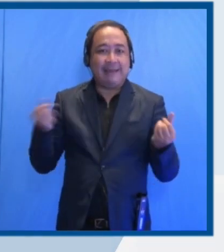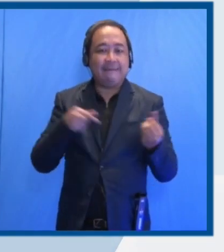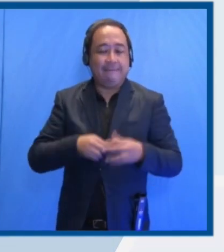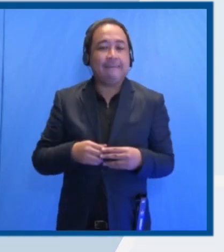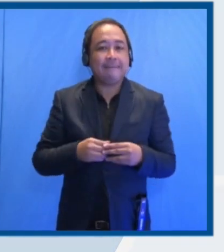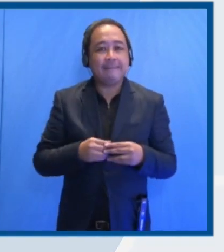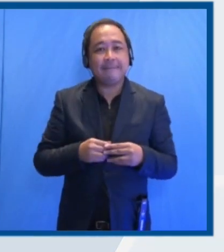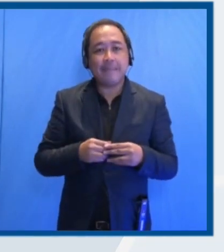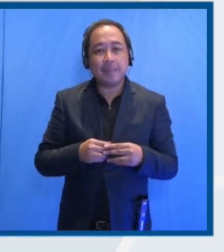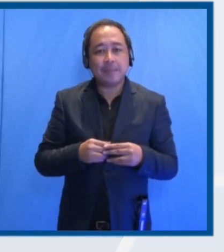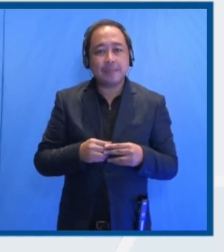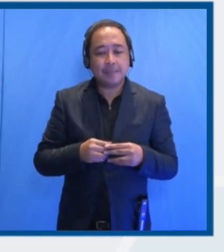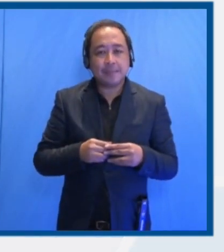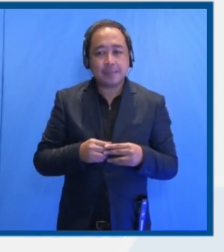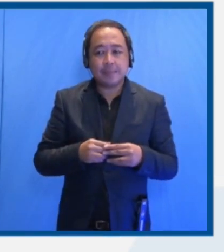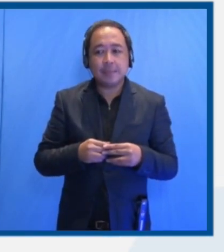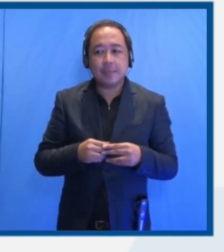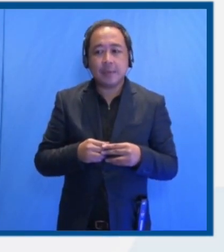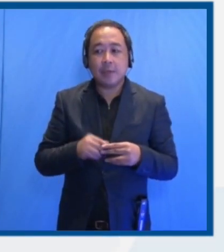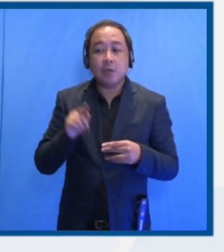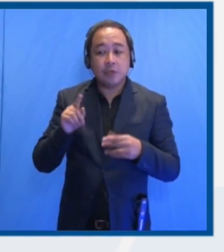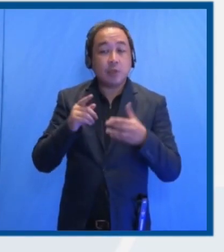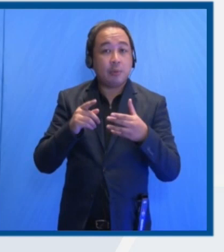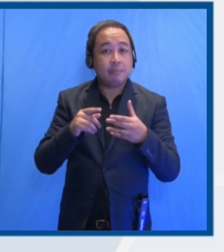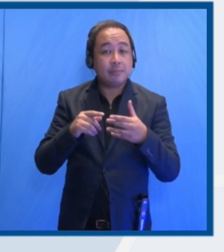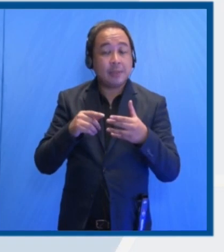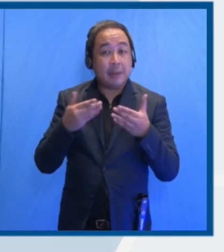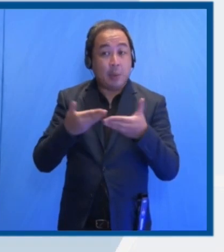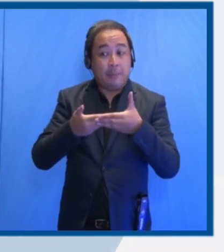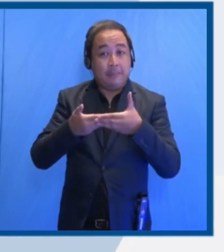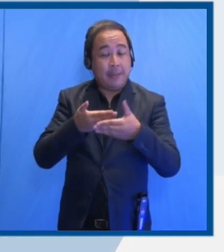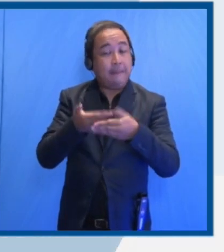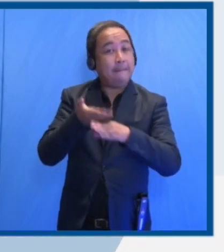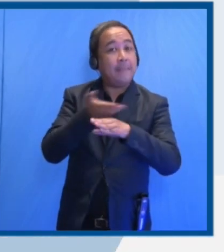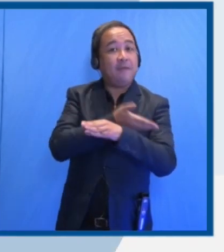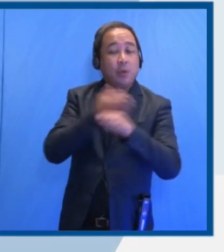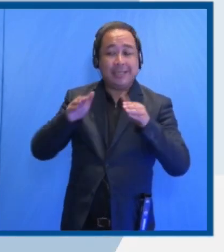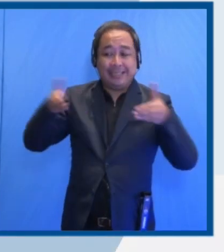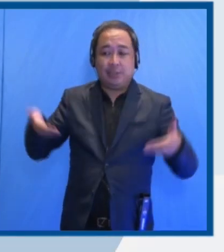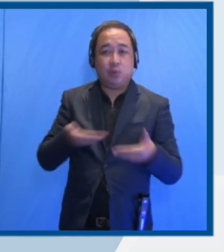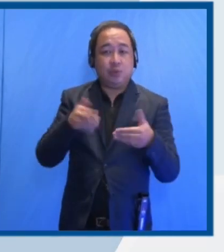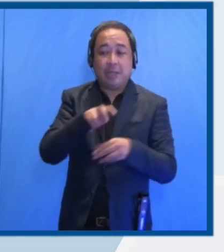Before I introduce our panelists this morning, I just want to do some housekeeping.